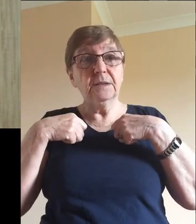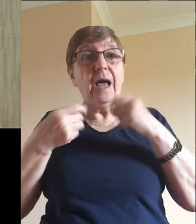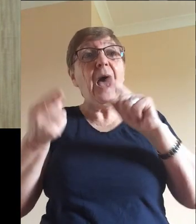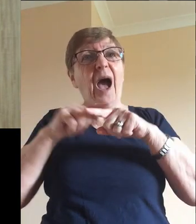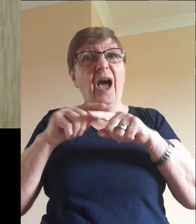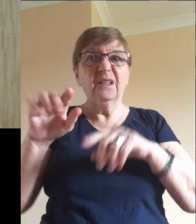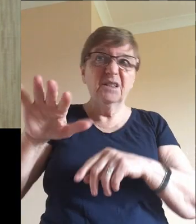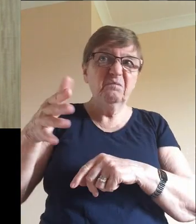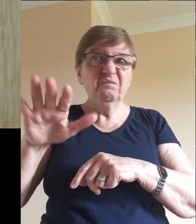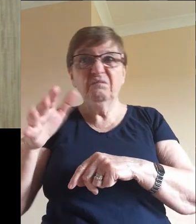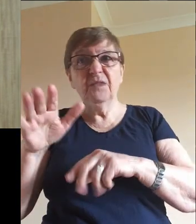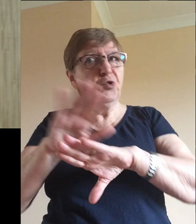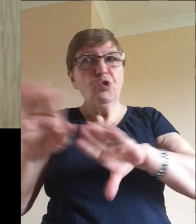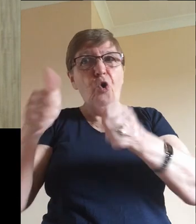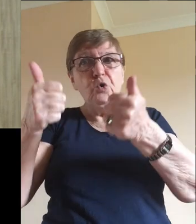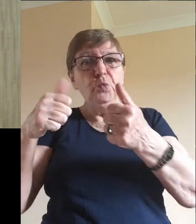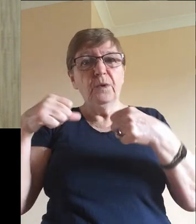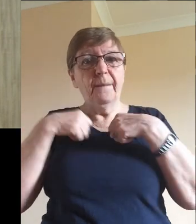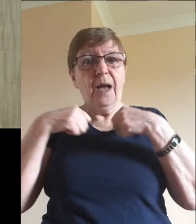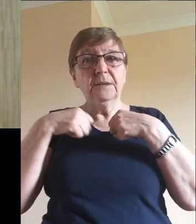those who are harsh.